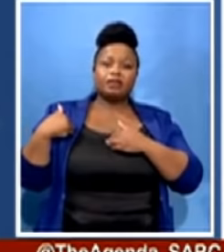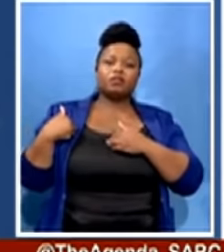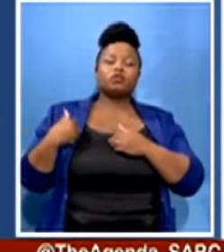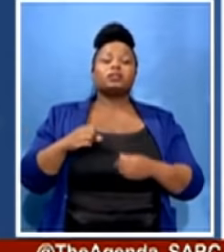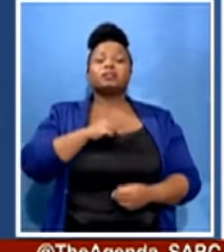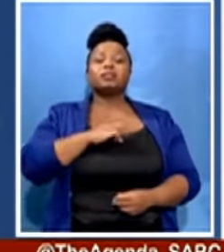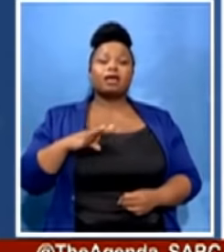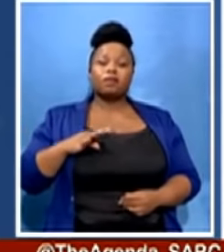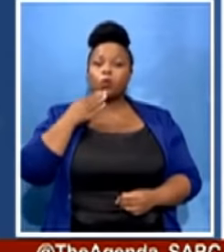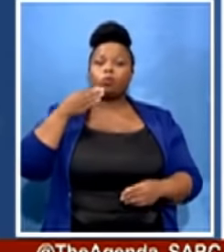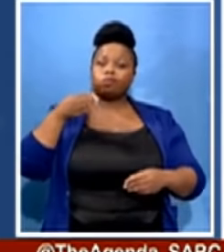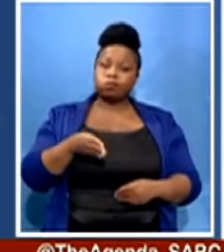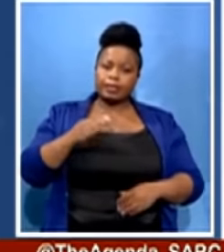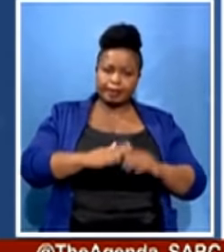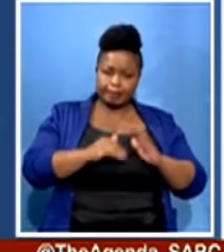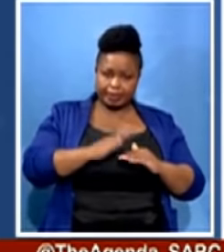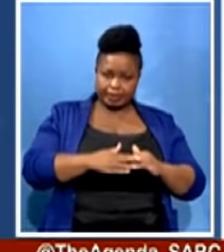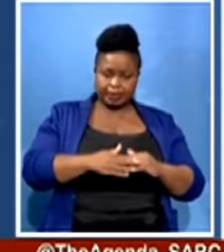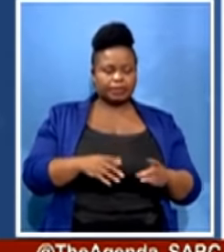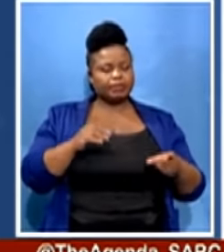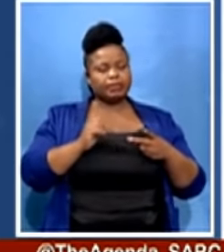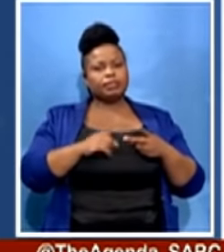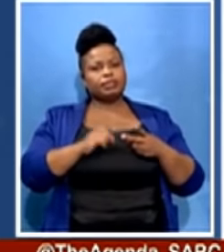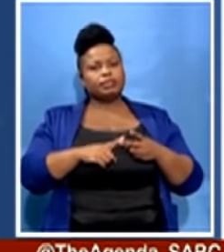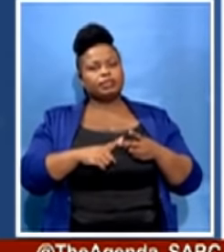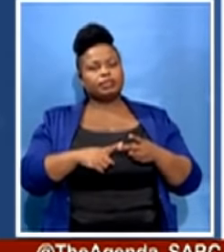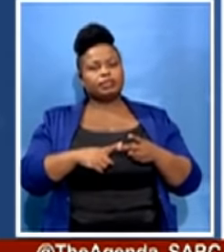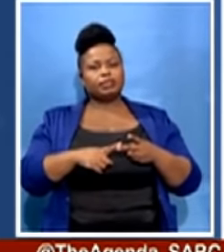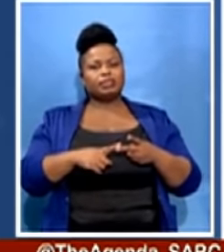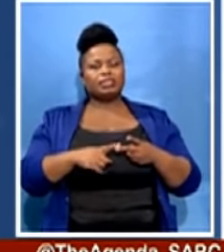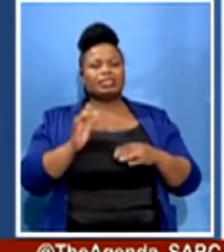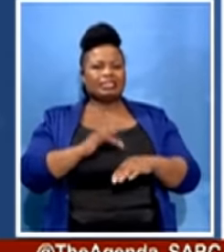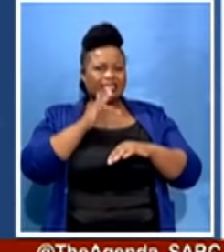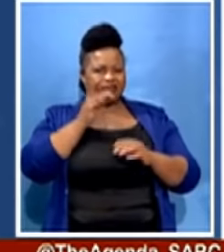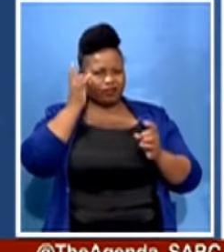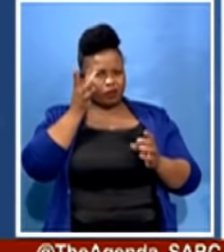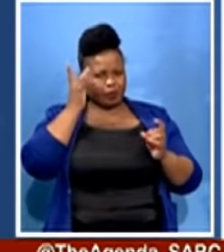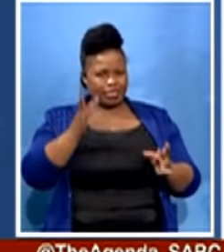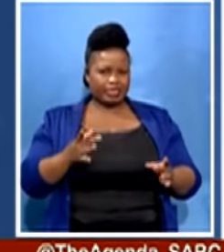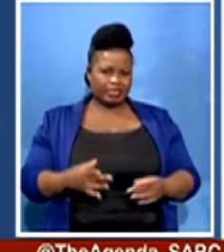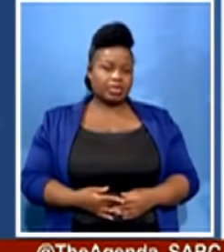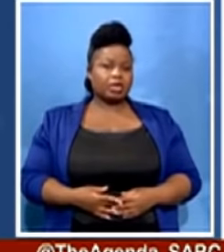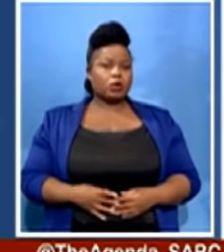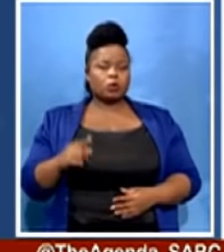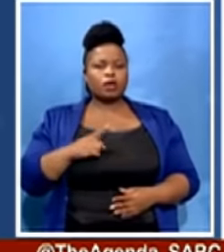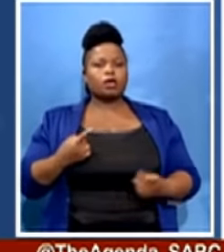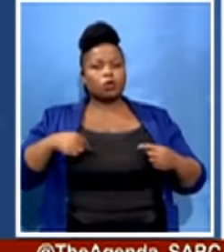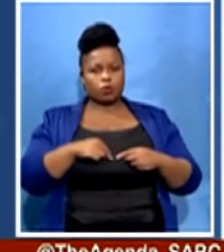as the sensitive information that we produce and keep in this